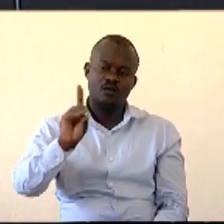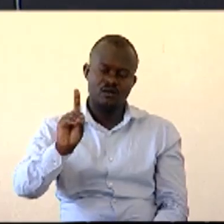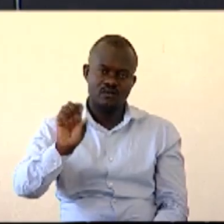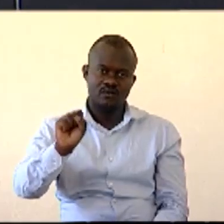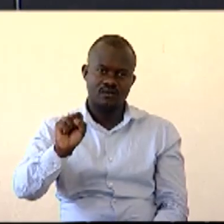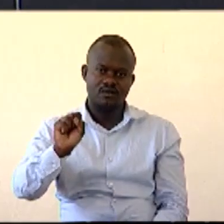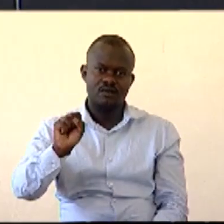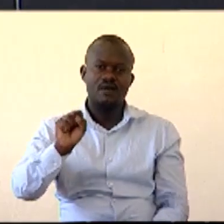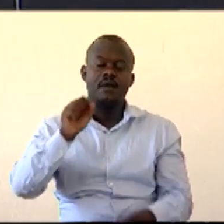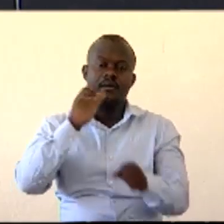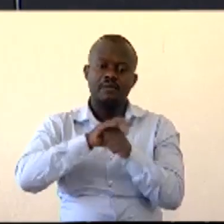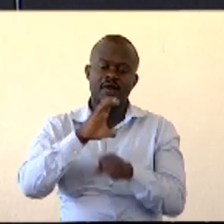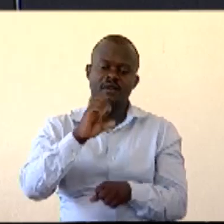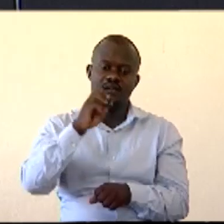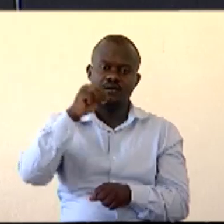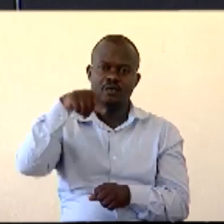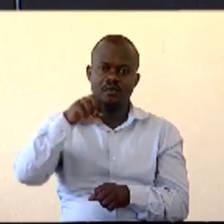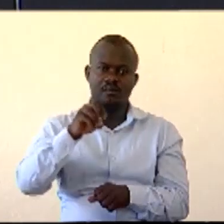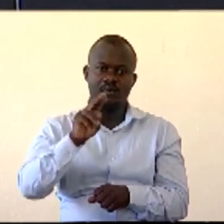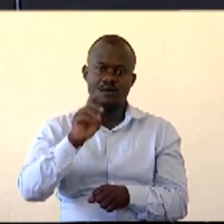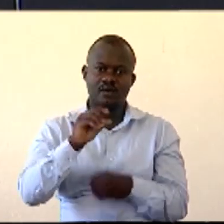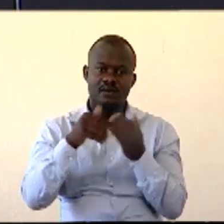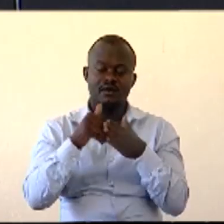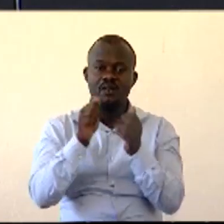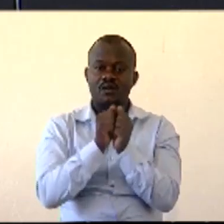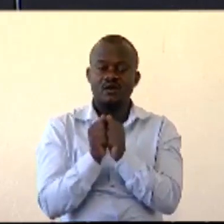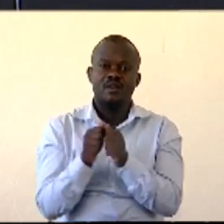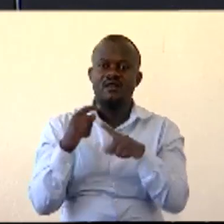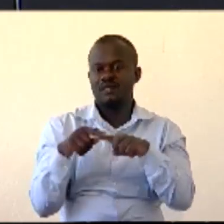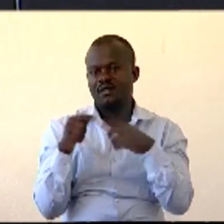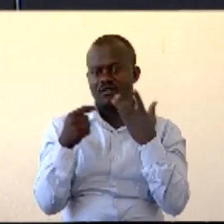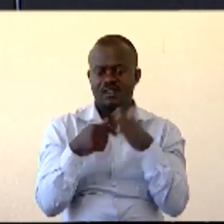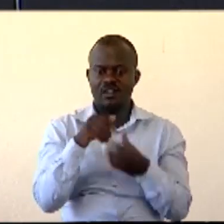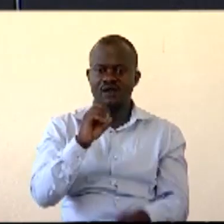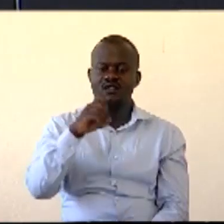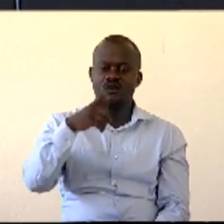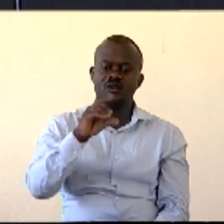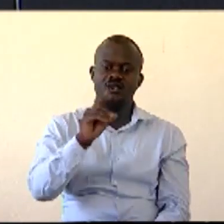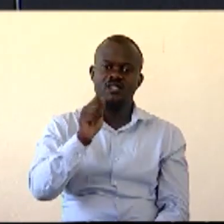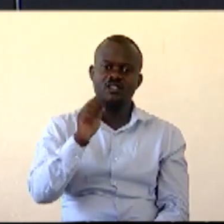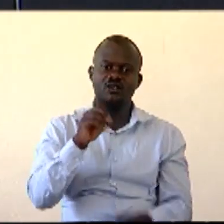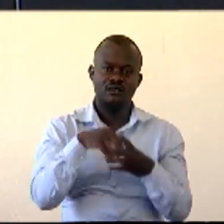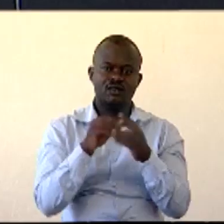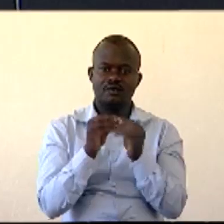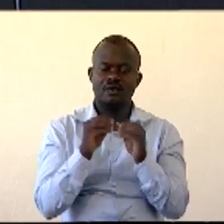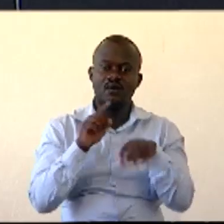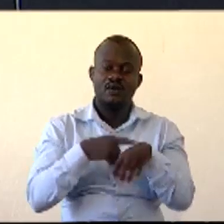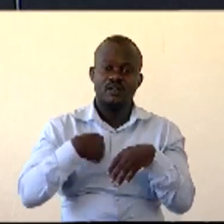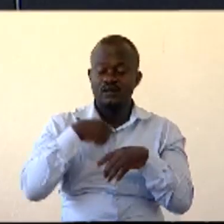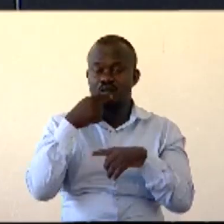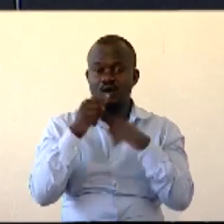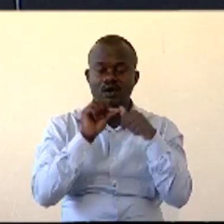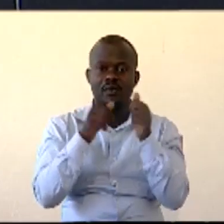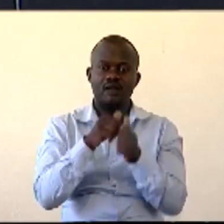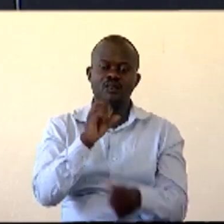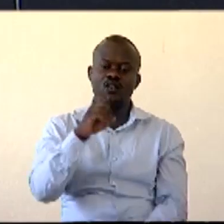Naming compounds with various oxidation numbers. When I talk about the oxidation numbers, I